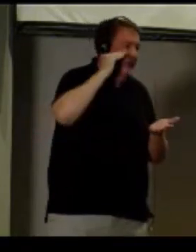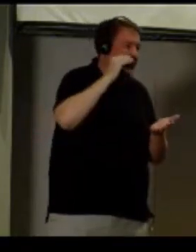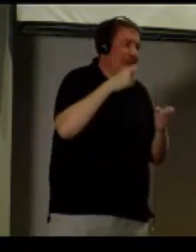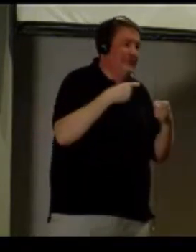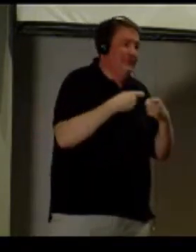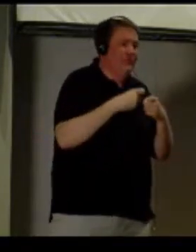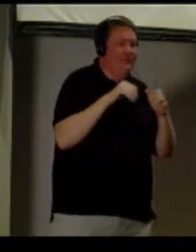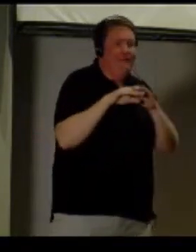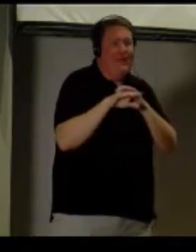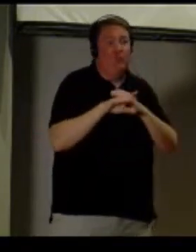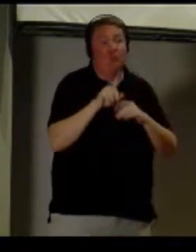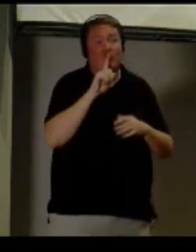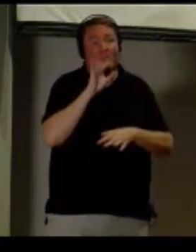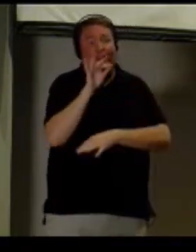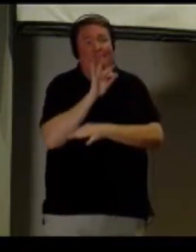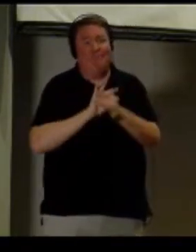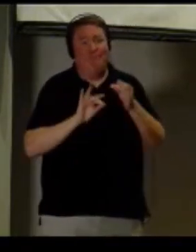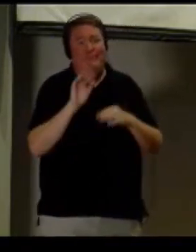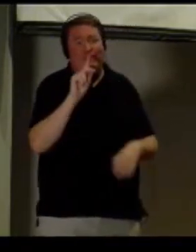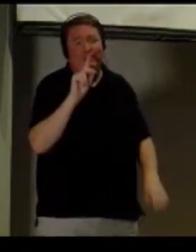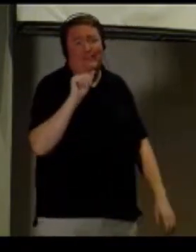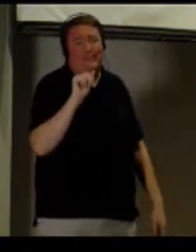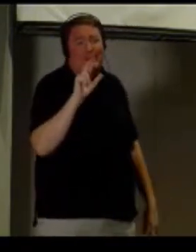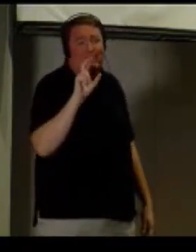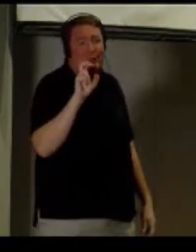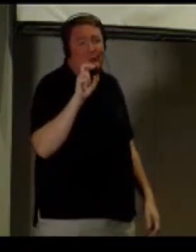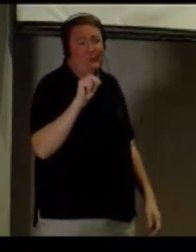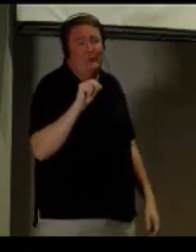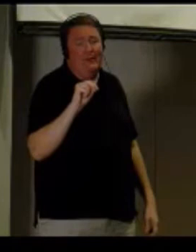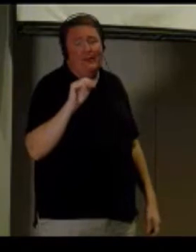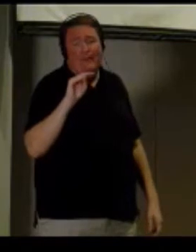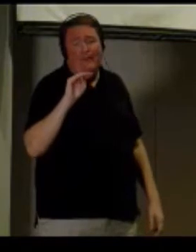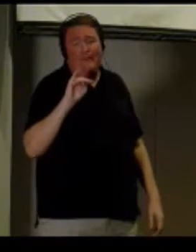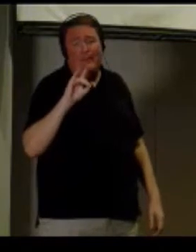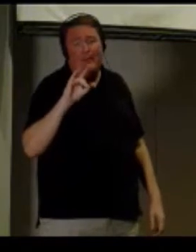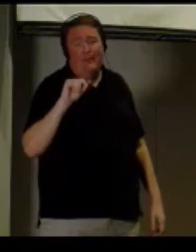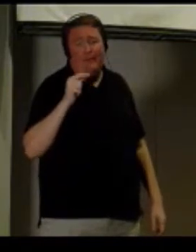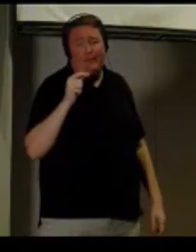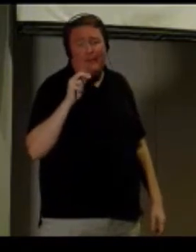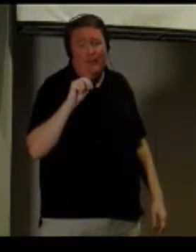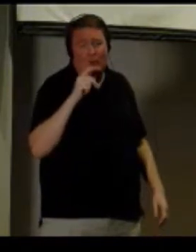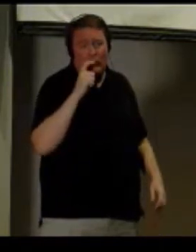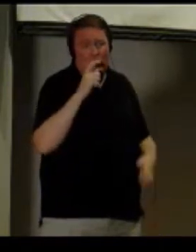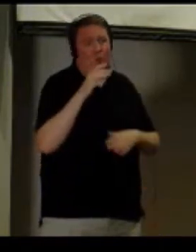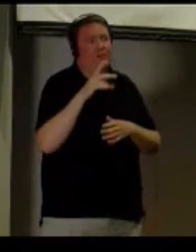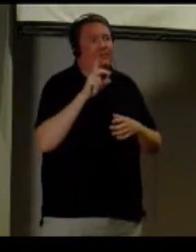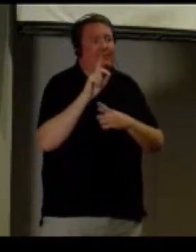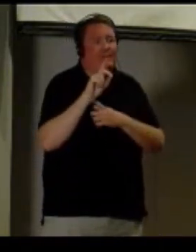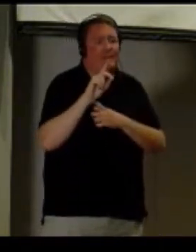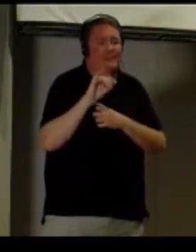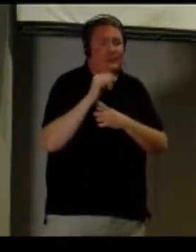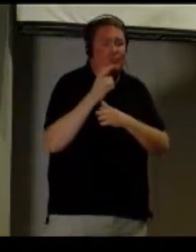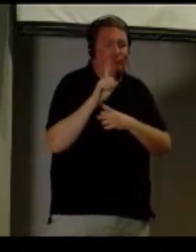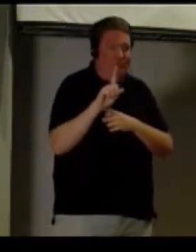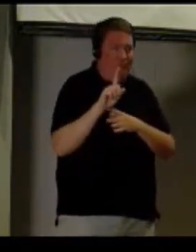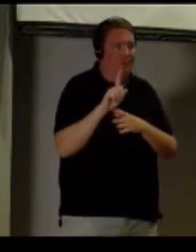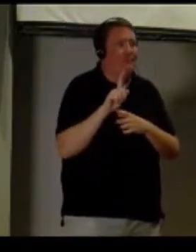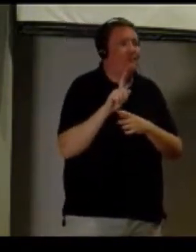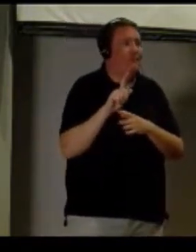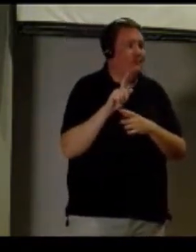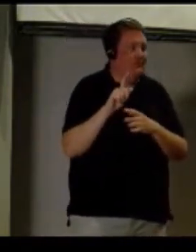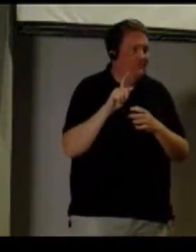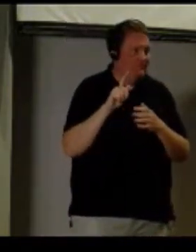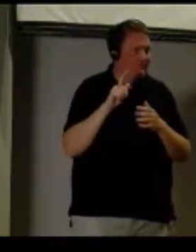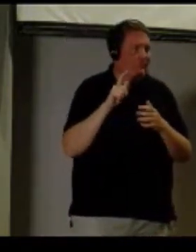stand-in today for Darren Milligan, who is the digital strategist in our office and the project manager for this lab.